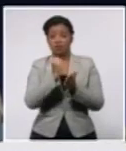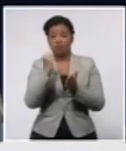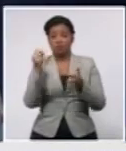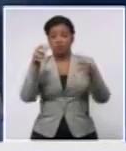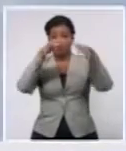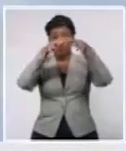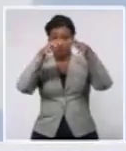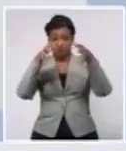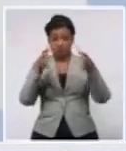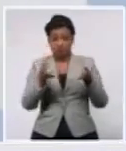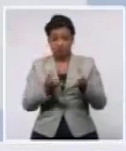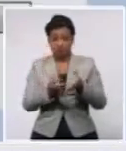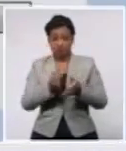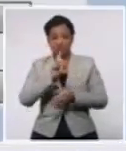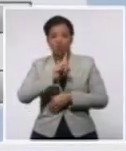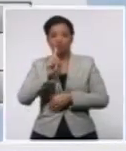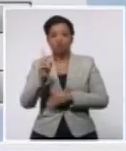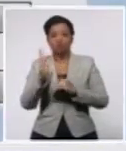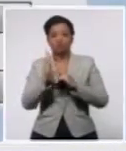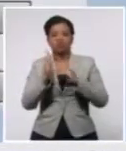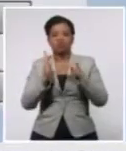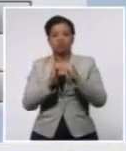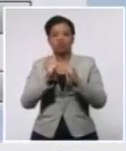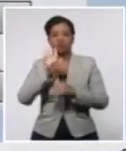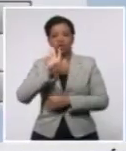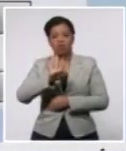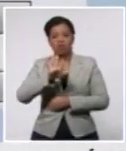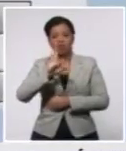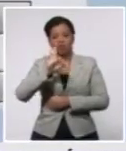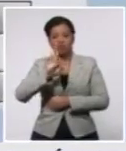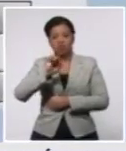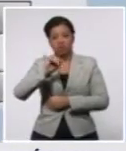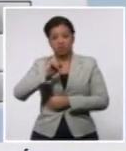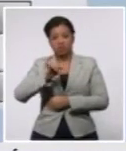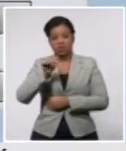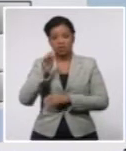167,730 cases that were diagnosed yesterday.